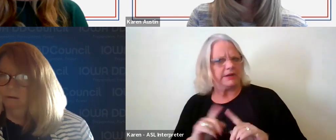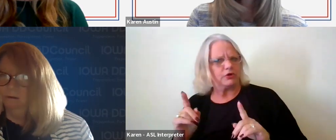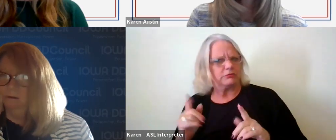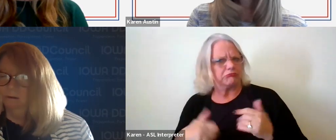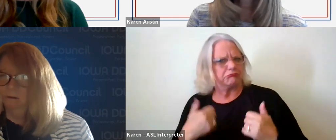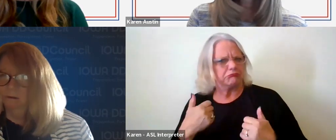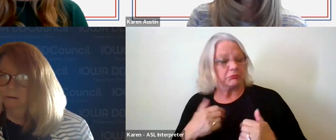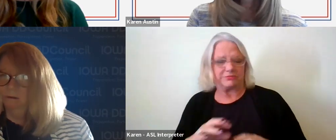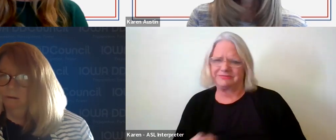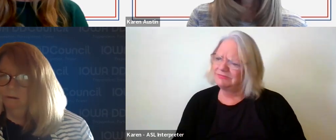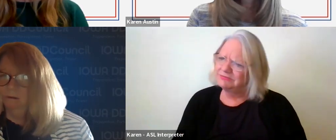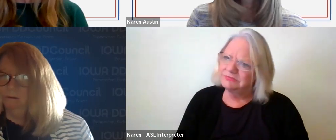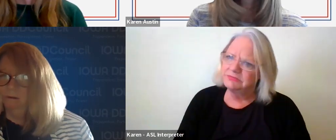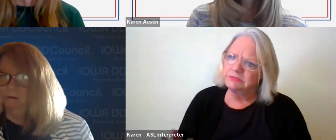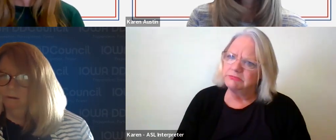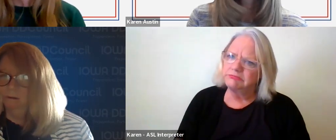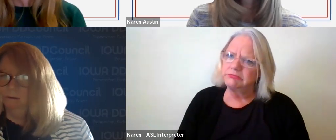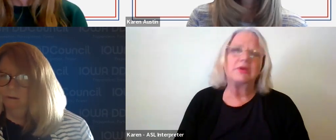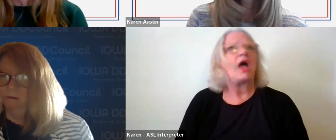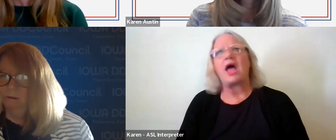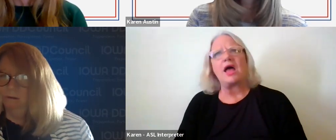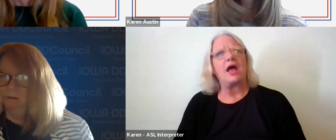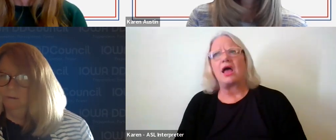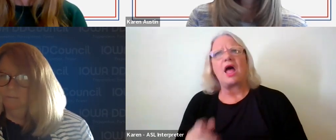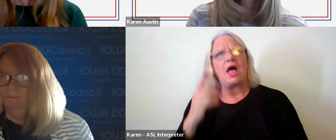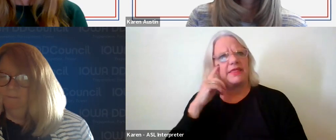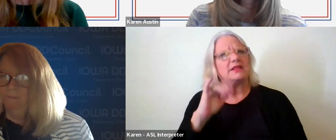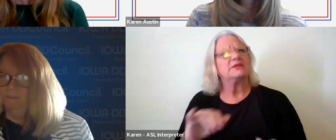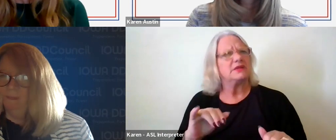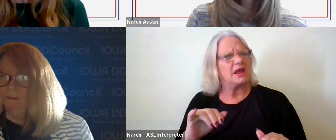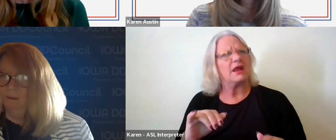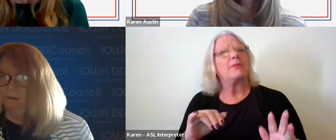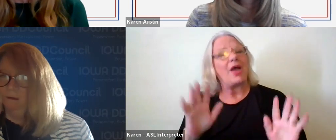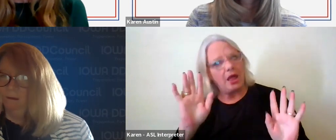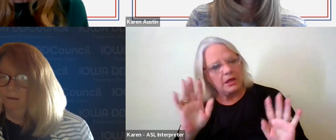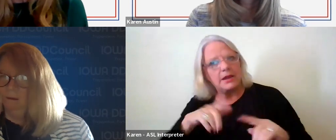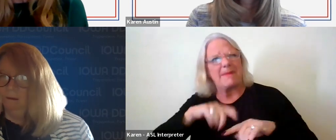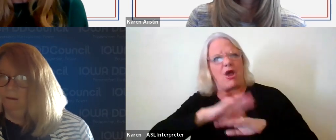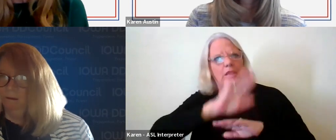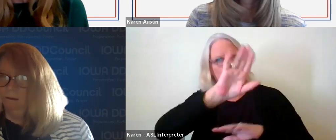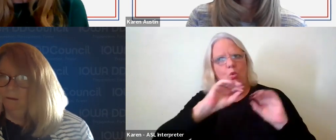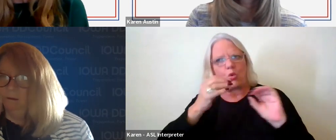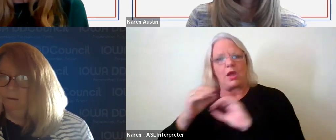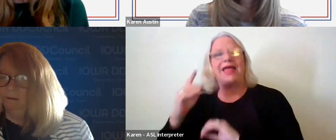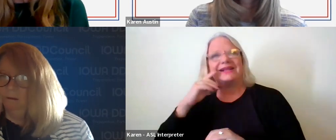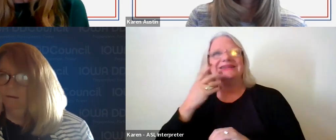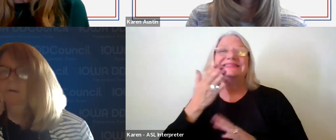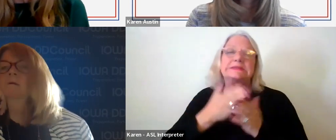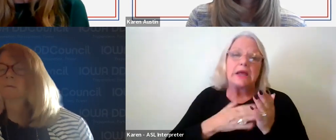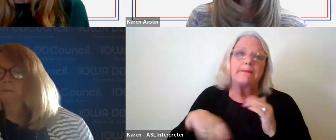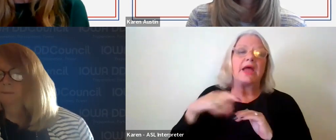I don't think that's changed to my knowledge. It might be. I do know some organizations might have policies that they can't manage an